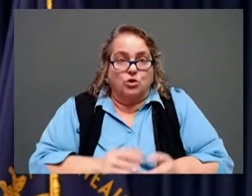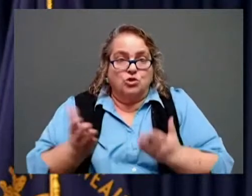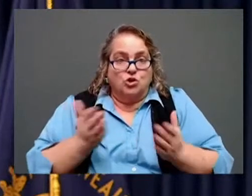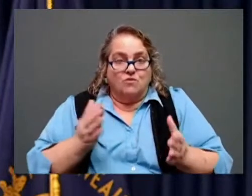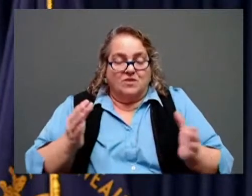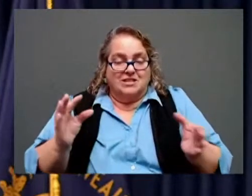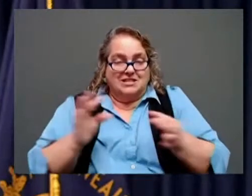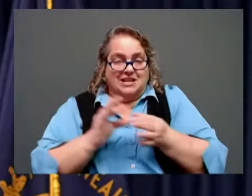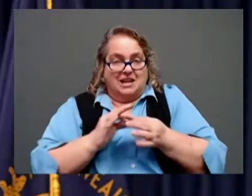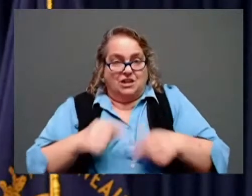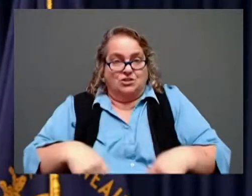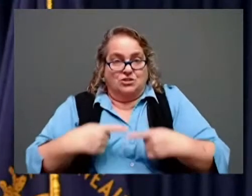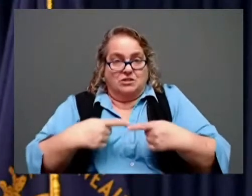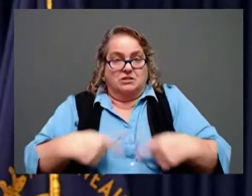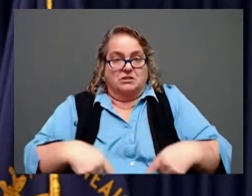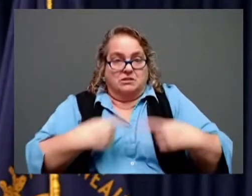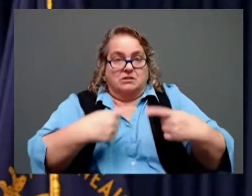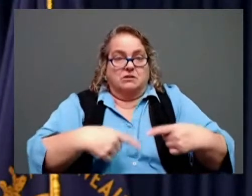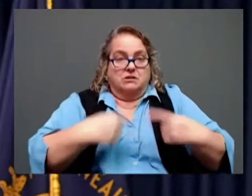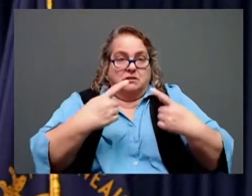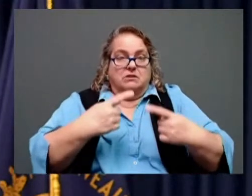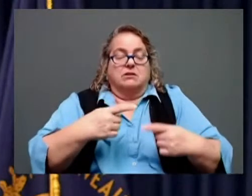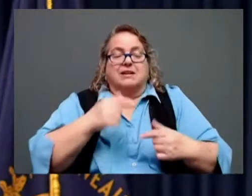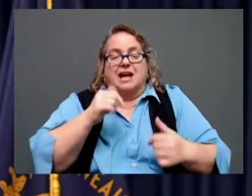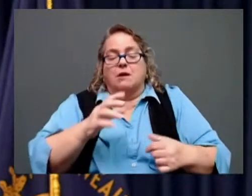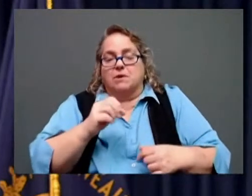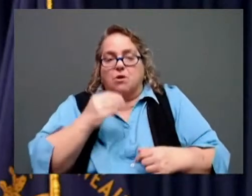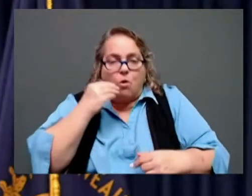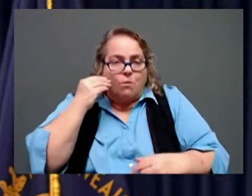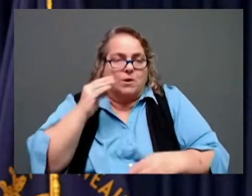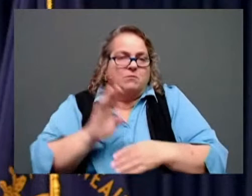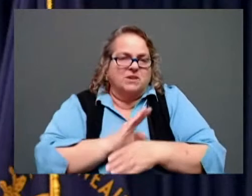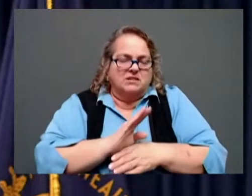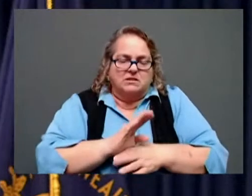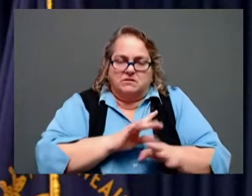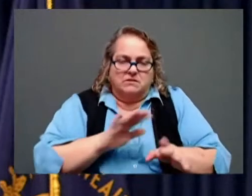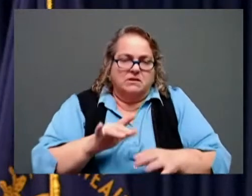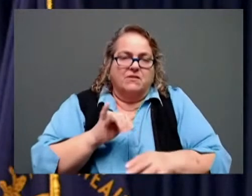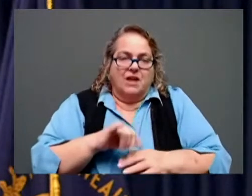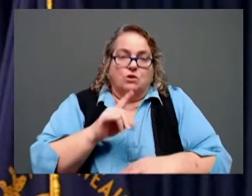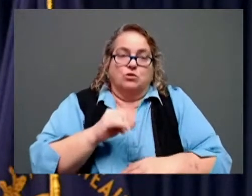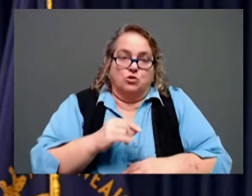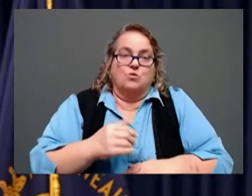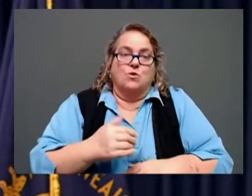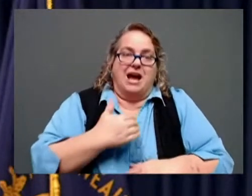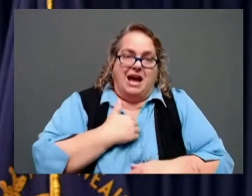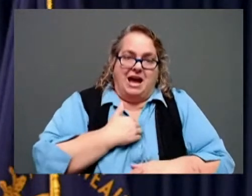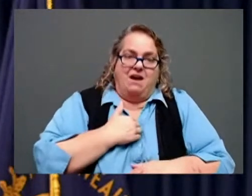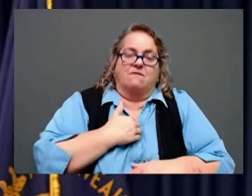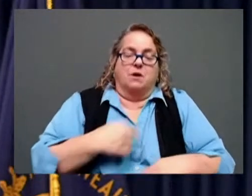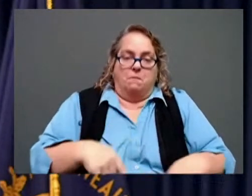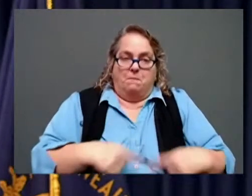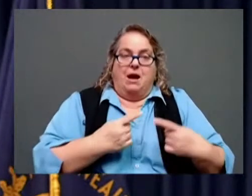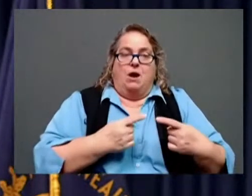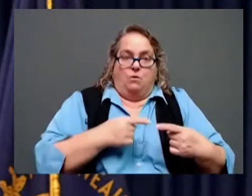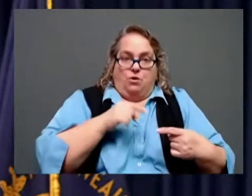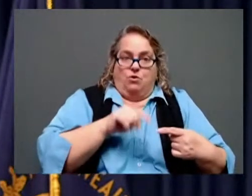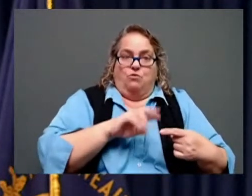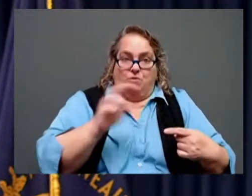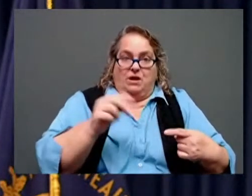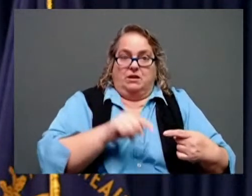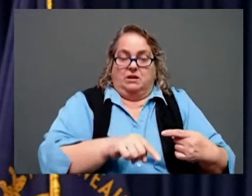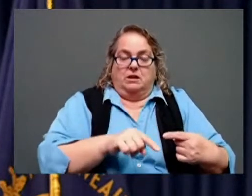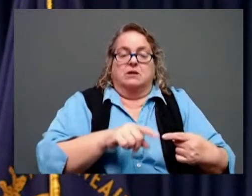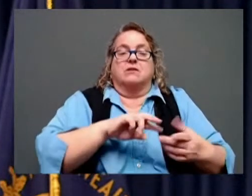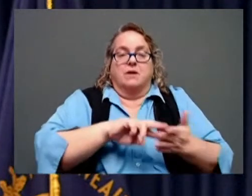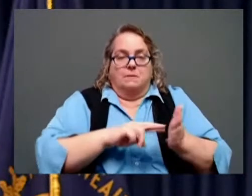That's, you use that in water, but these could be homes, businesses, et cetera, that do have power. That means that they're going